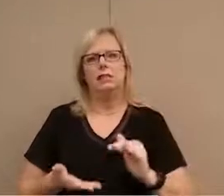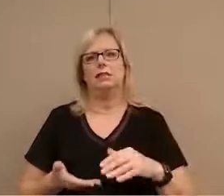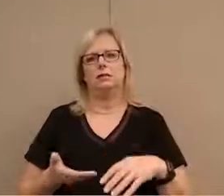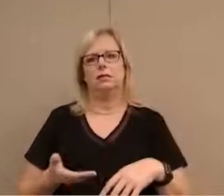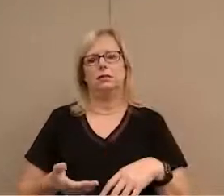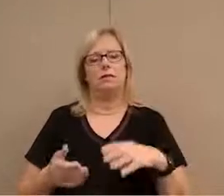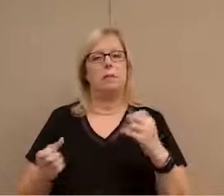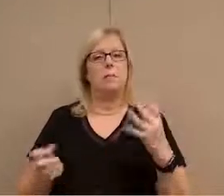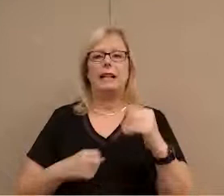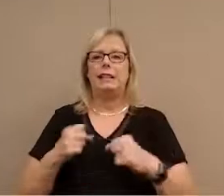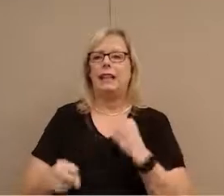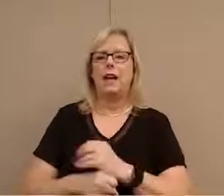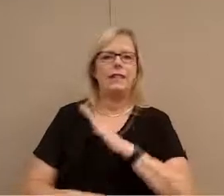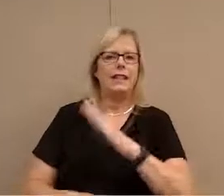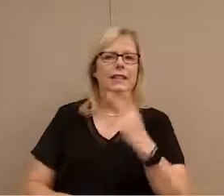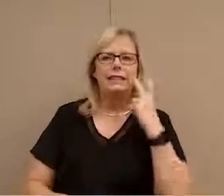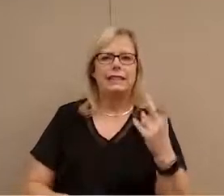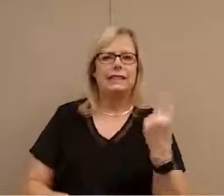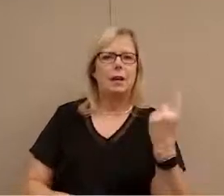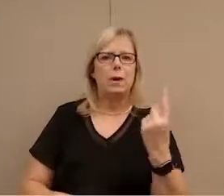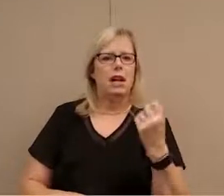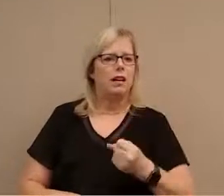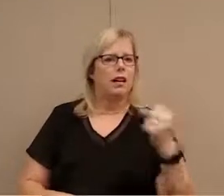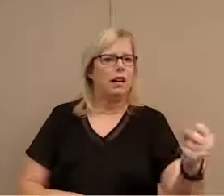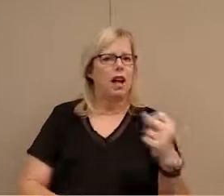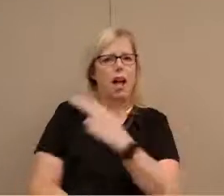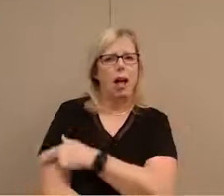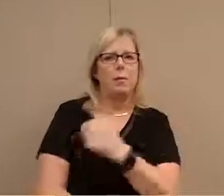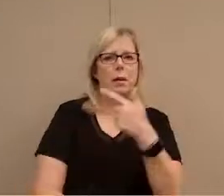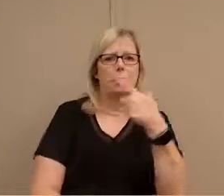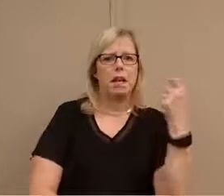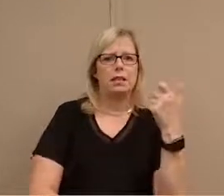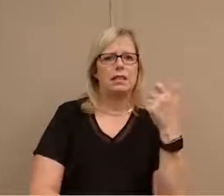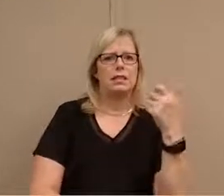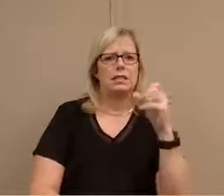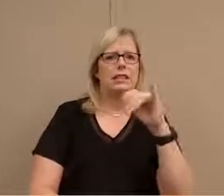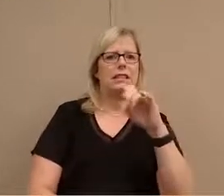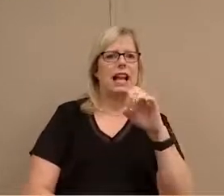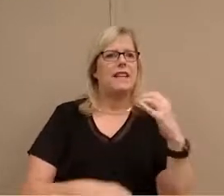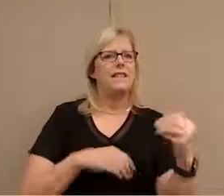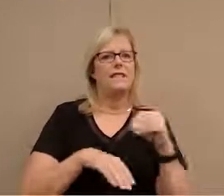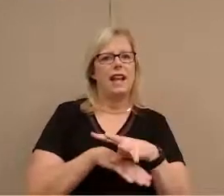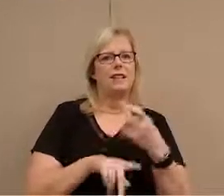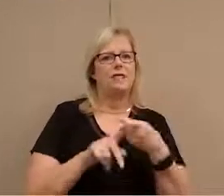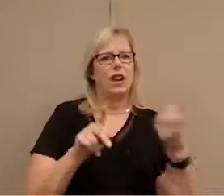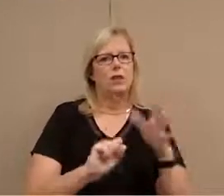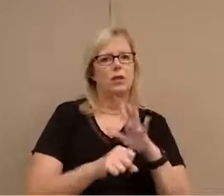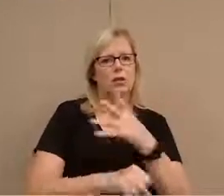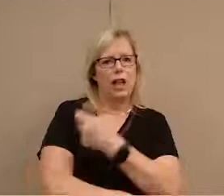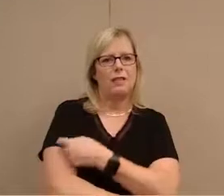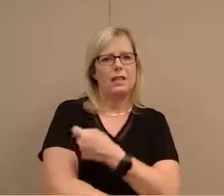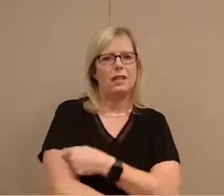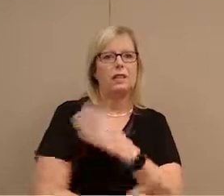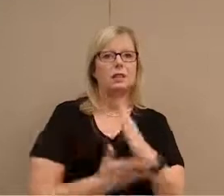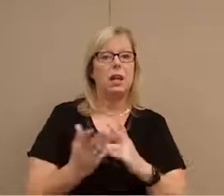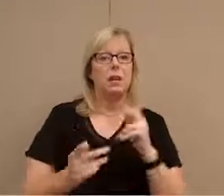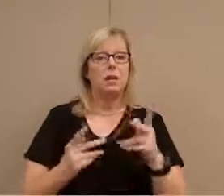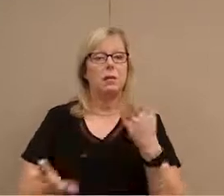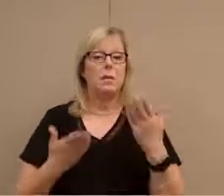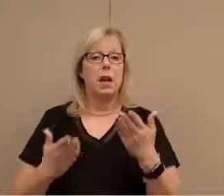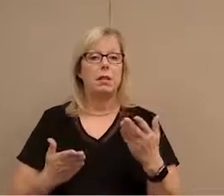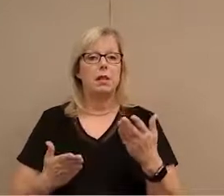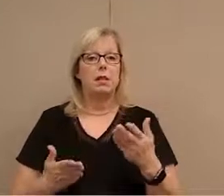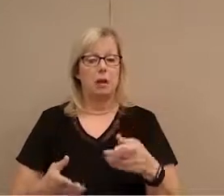this, I have never seen anybody being hospitalized for the side effect of the vaccine. I've had some people who've had